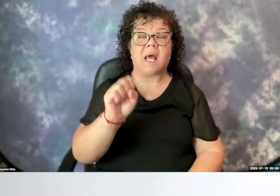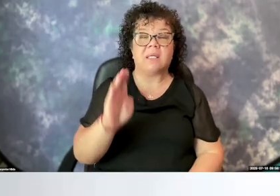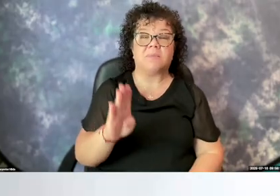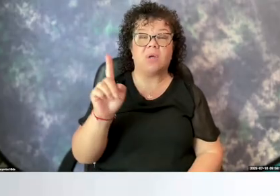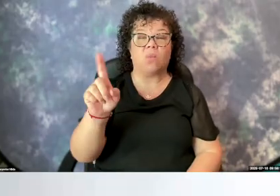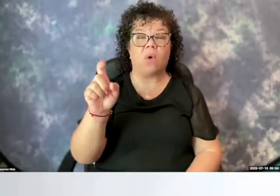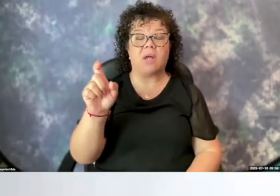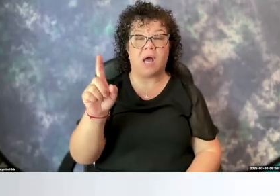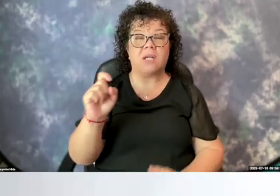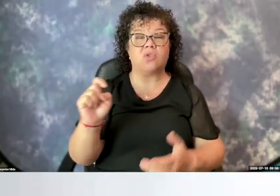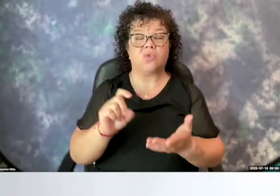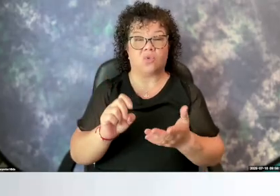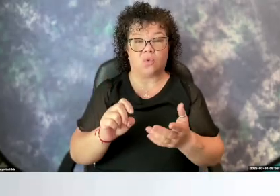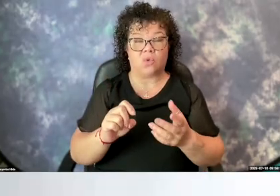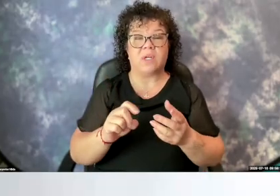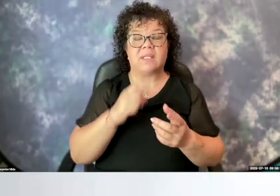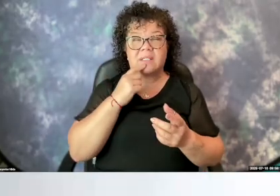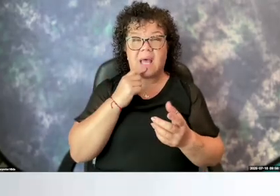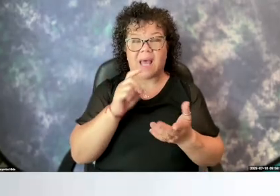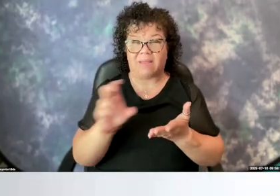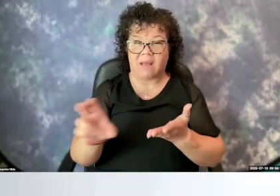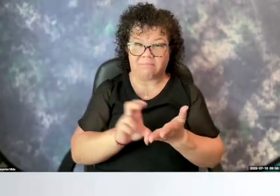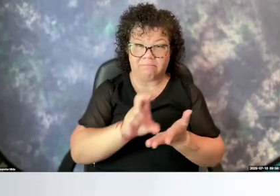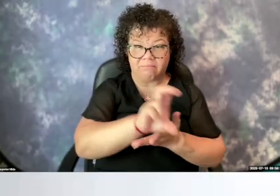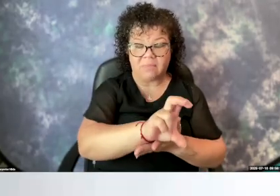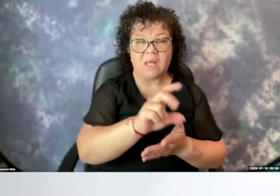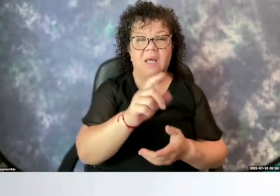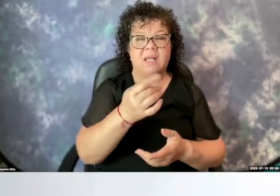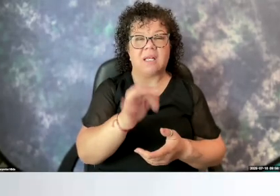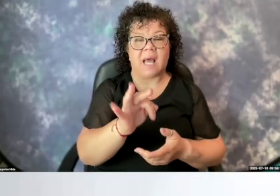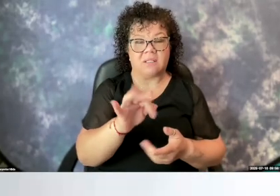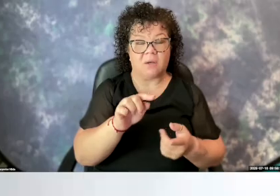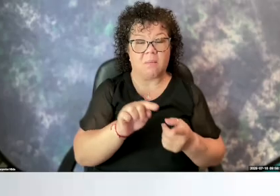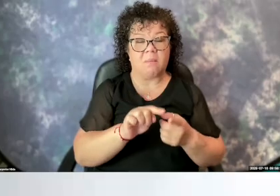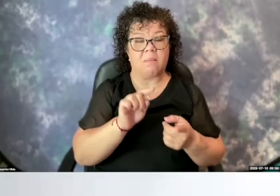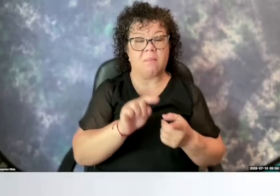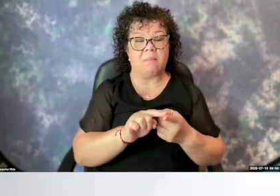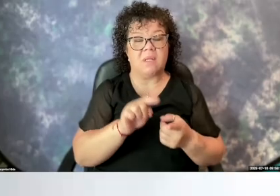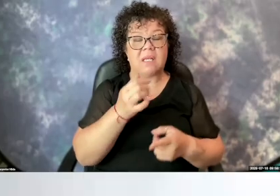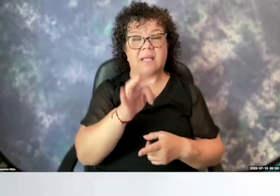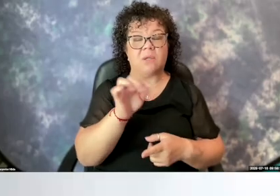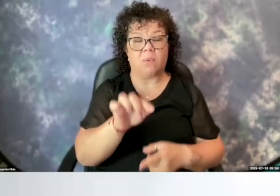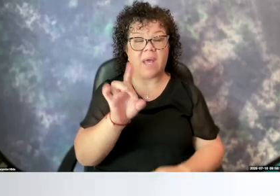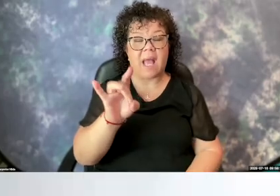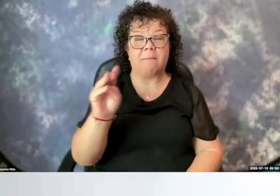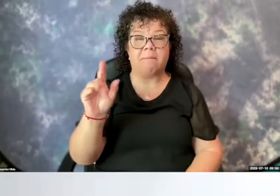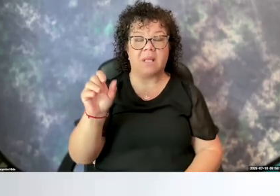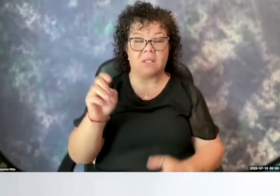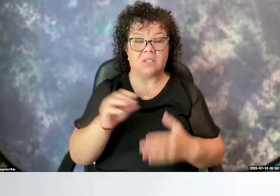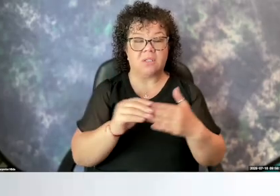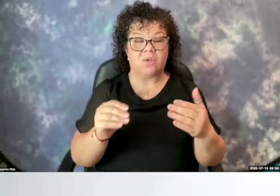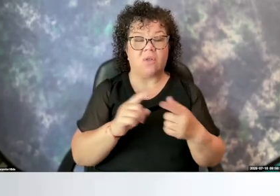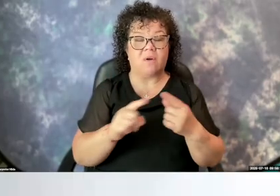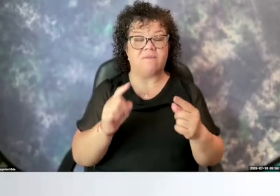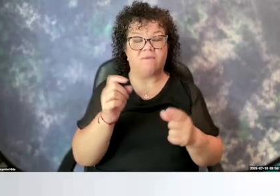100 allocated an additional $19.8 million to the Regional Clean Cars for All programs that were experiencing